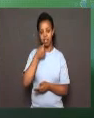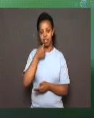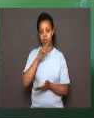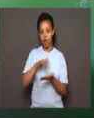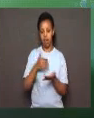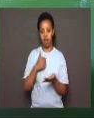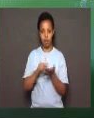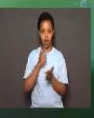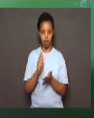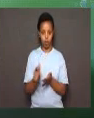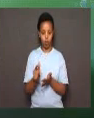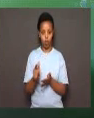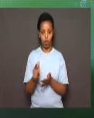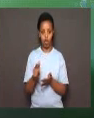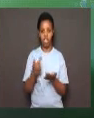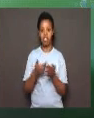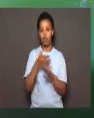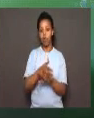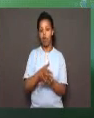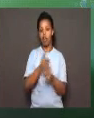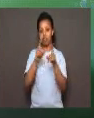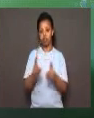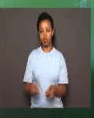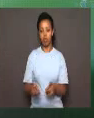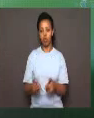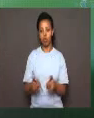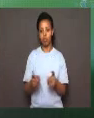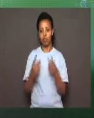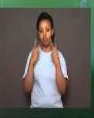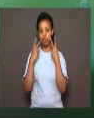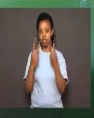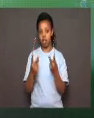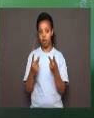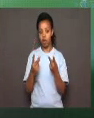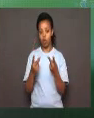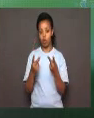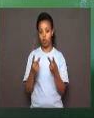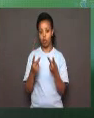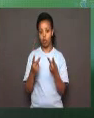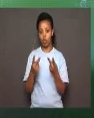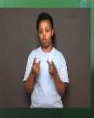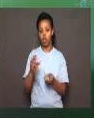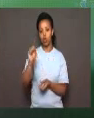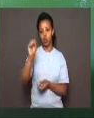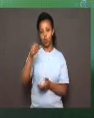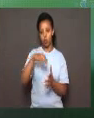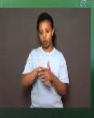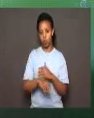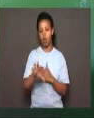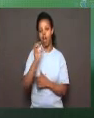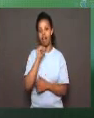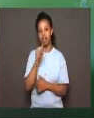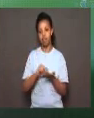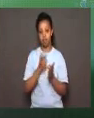Although, after this treatment, it is no longer considered sucrose.